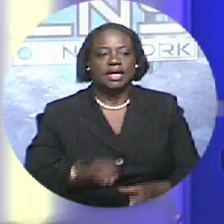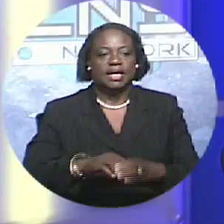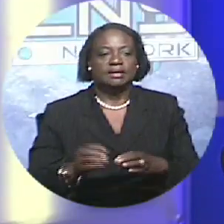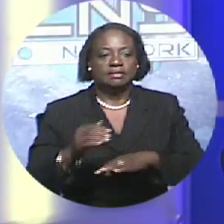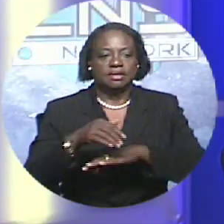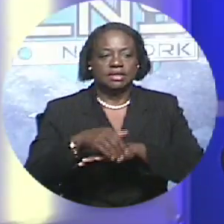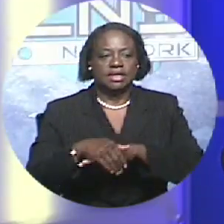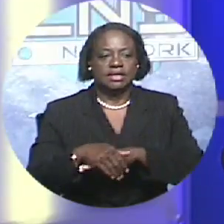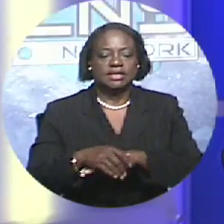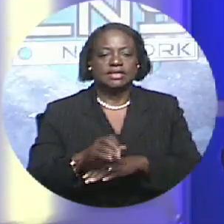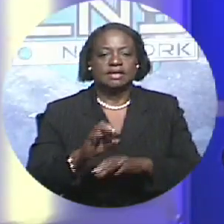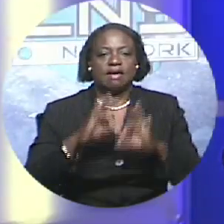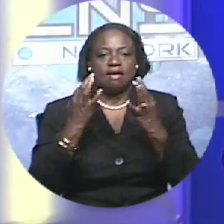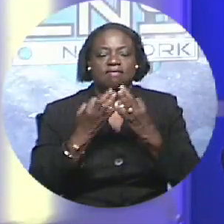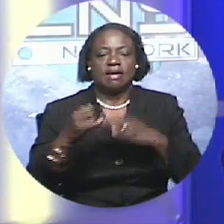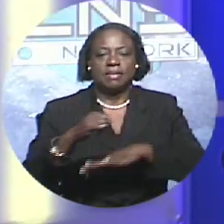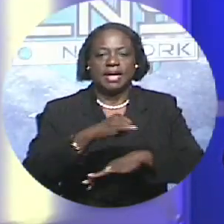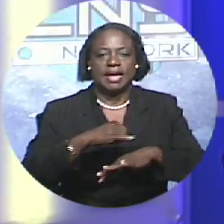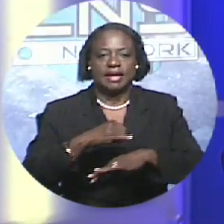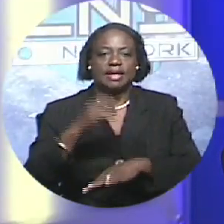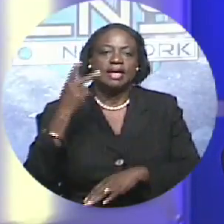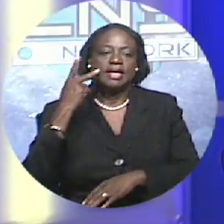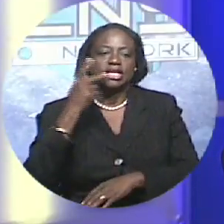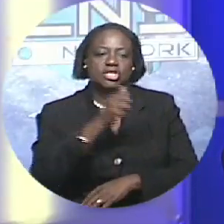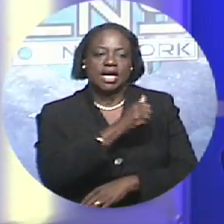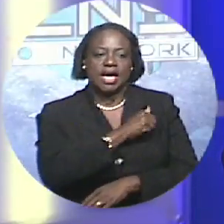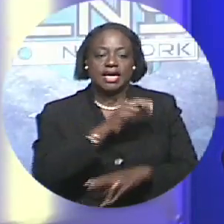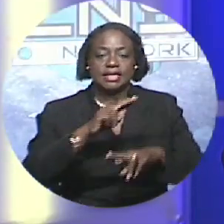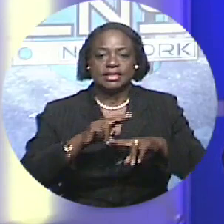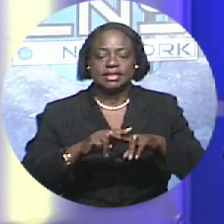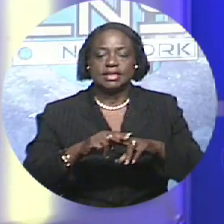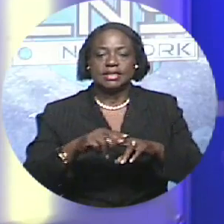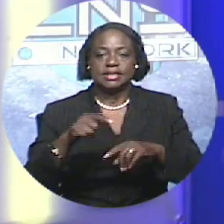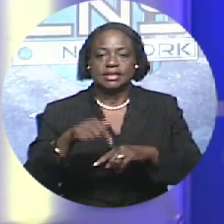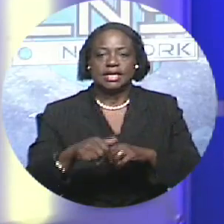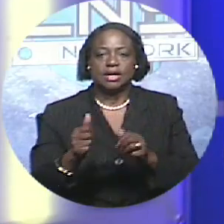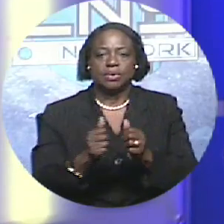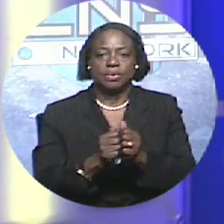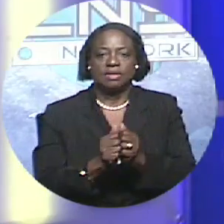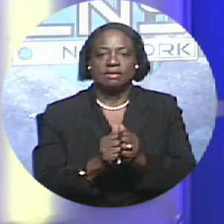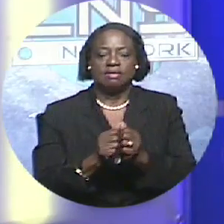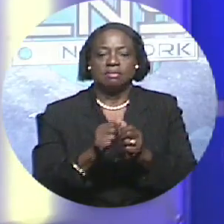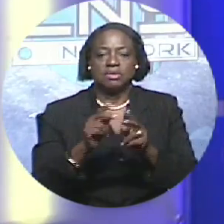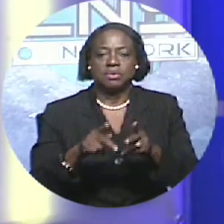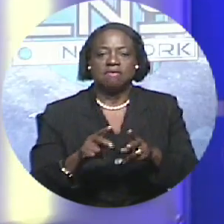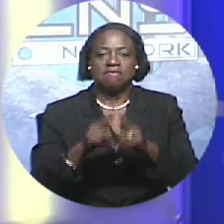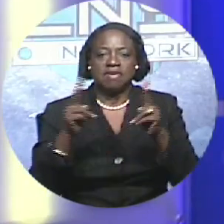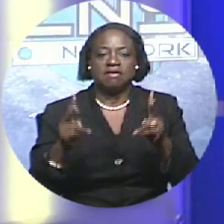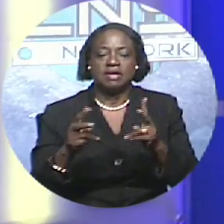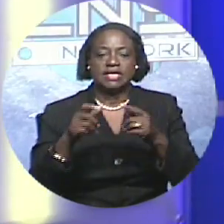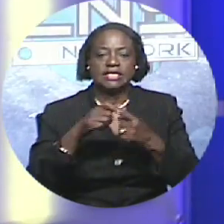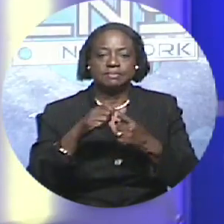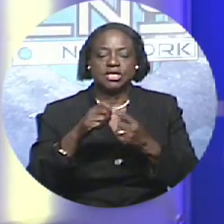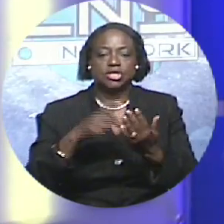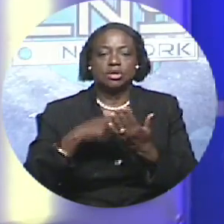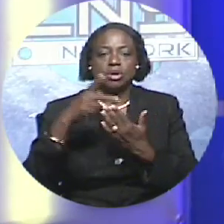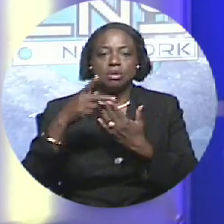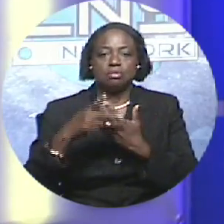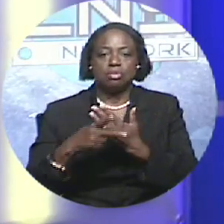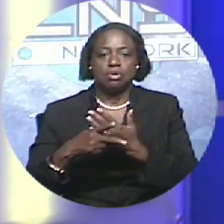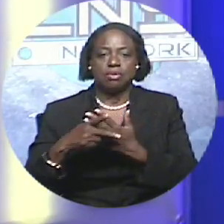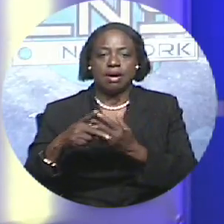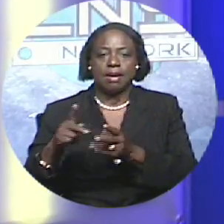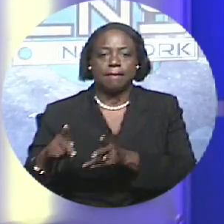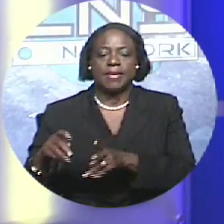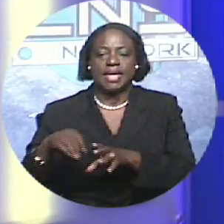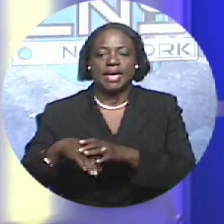Family Island feature, our Keishla Adderley sits down with the founder of a very special program in Grand Bahama's 8 Mile Rock area that's looking to make a difference